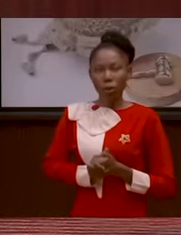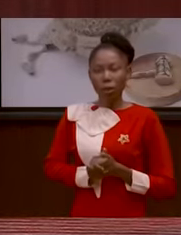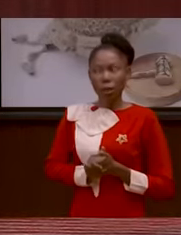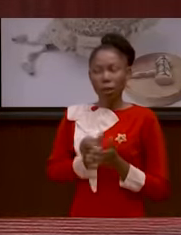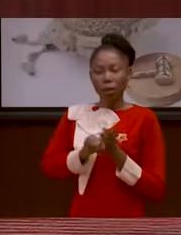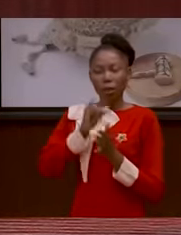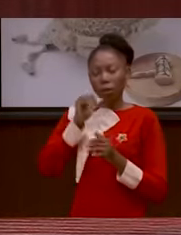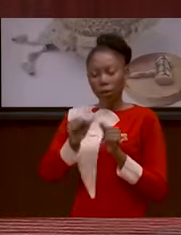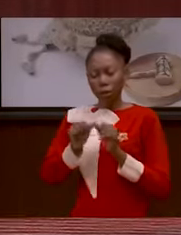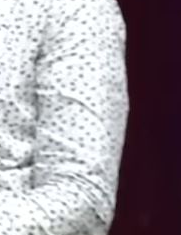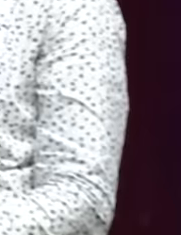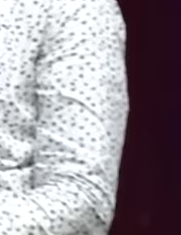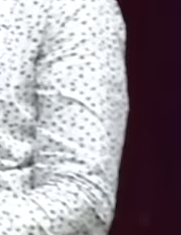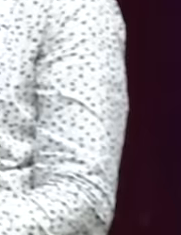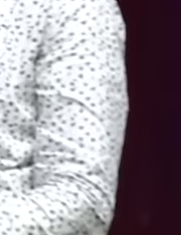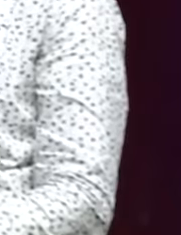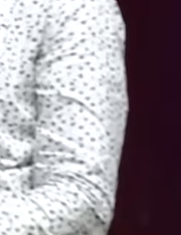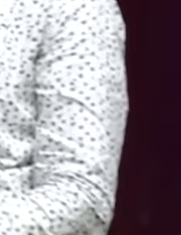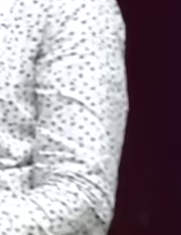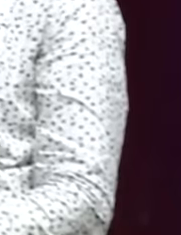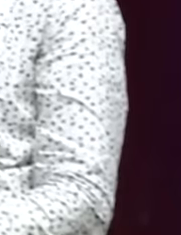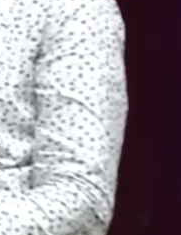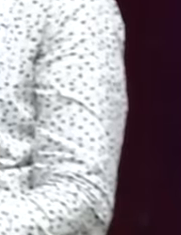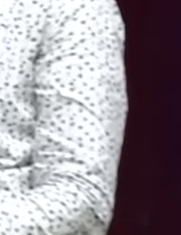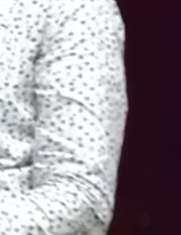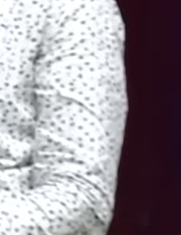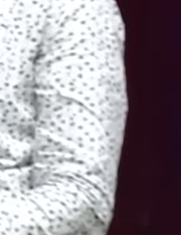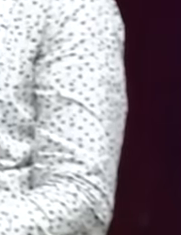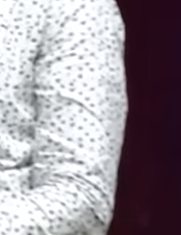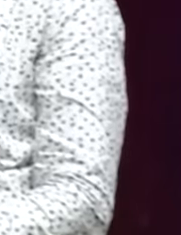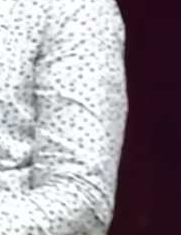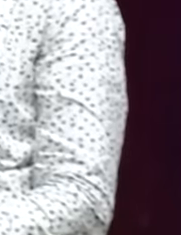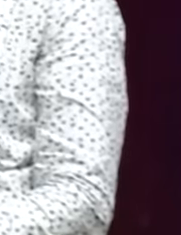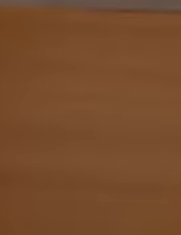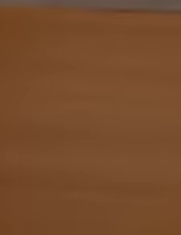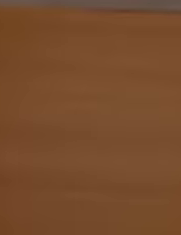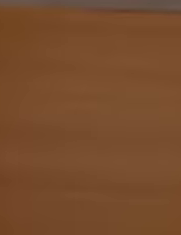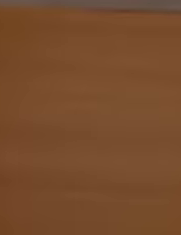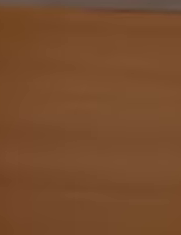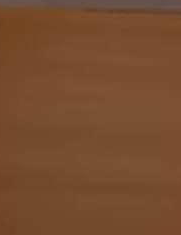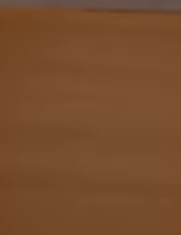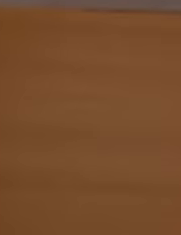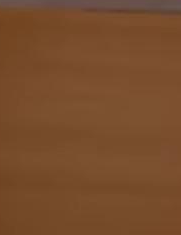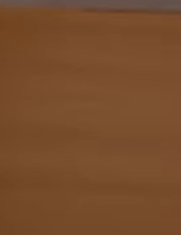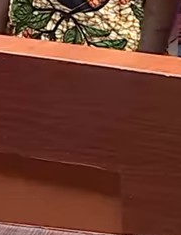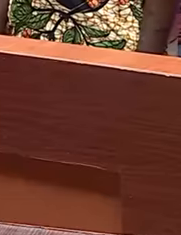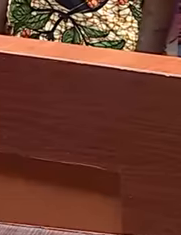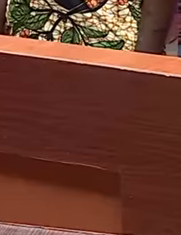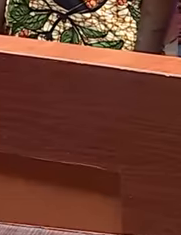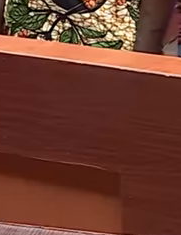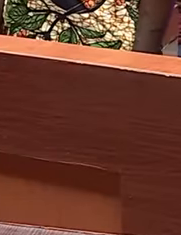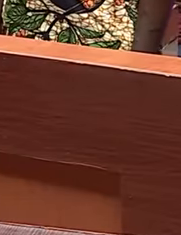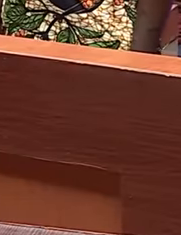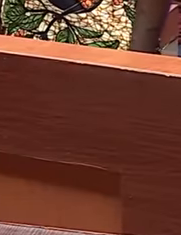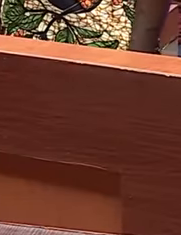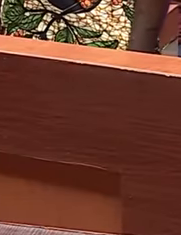other. The plaintiff, Adeneye Oluwakemi Odunaye, claims her husband is a mommy's boy. He's not